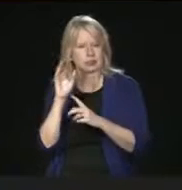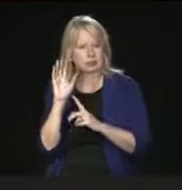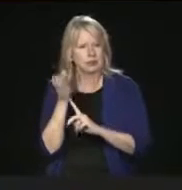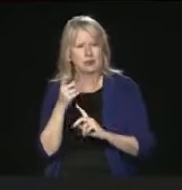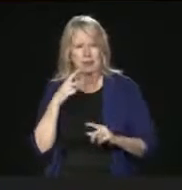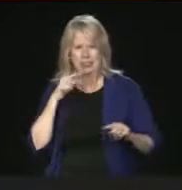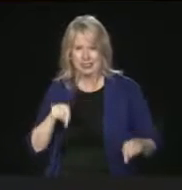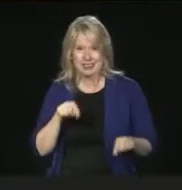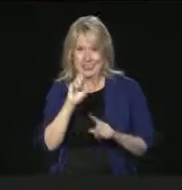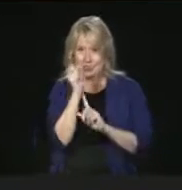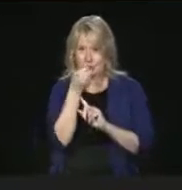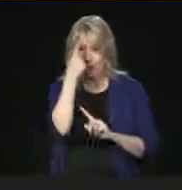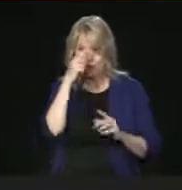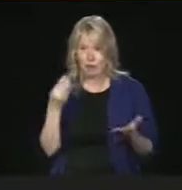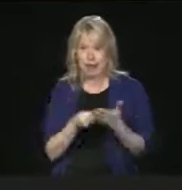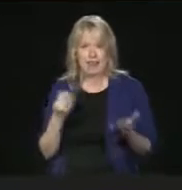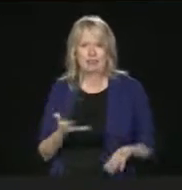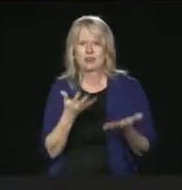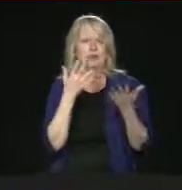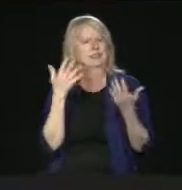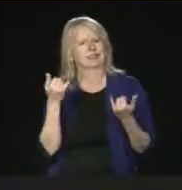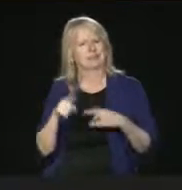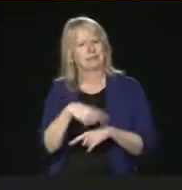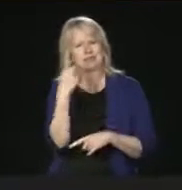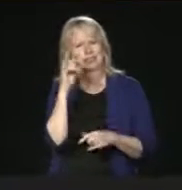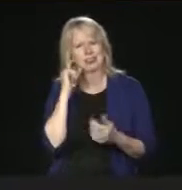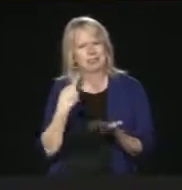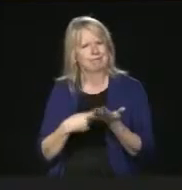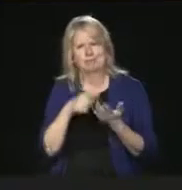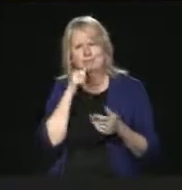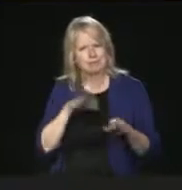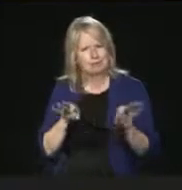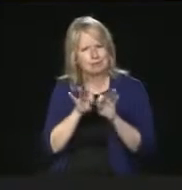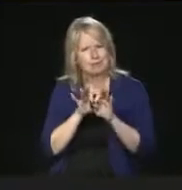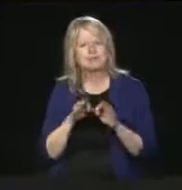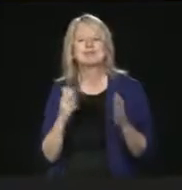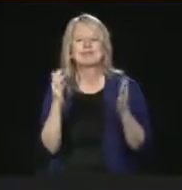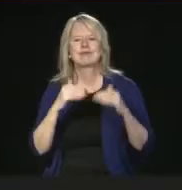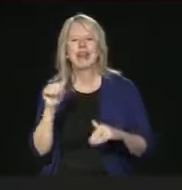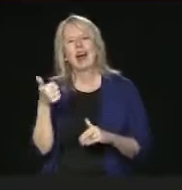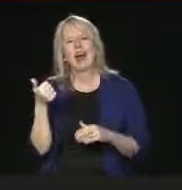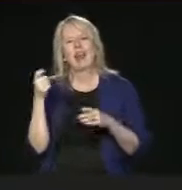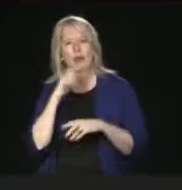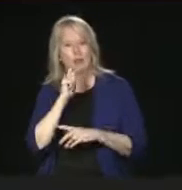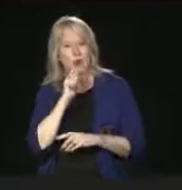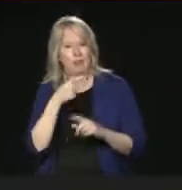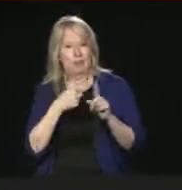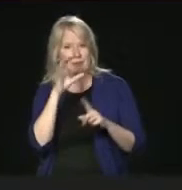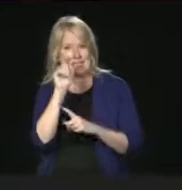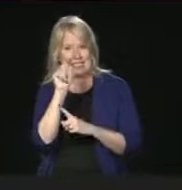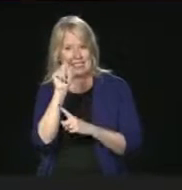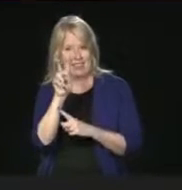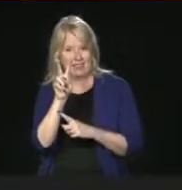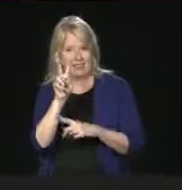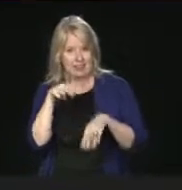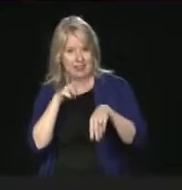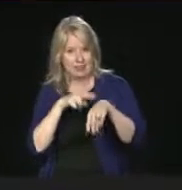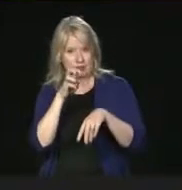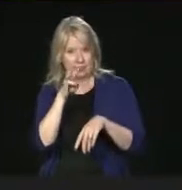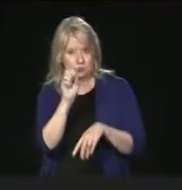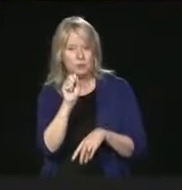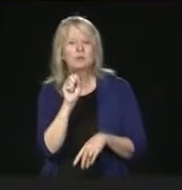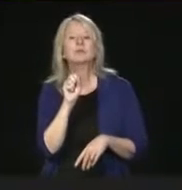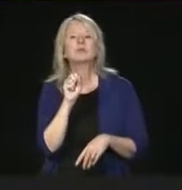fundraising. Hi, it's Annie Bergeron-Oliver with CTV National News. Companies across Canada have said that they're willing and able